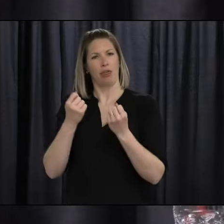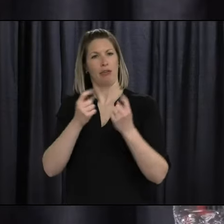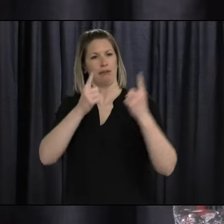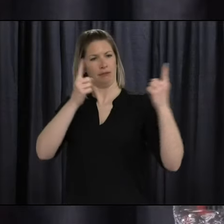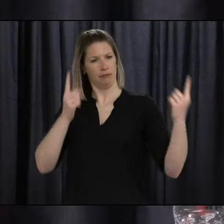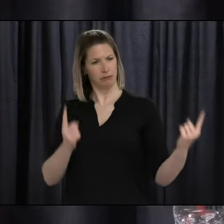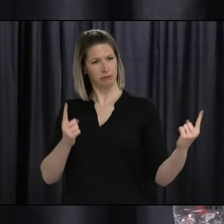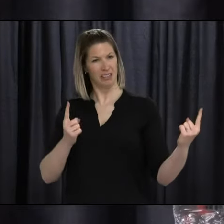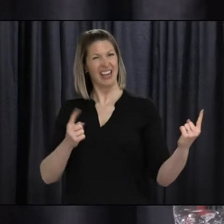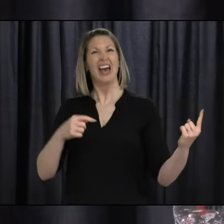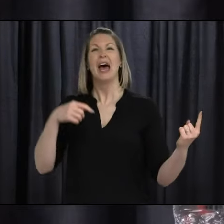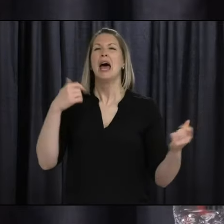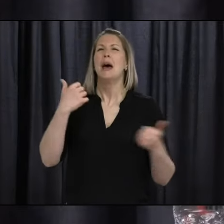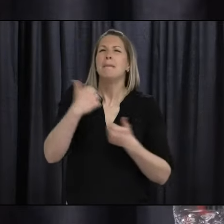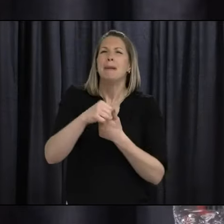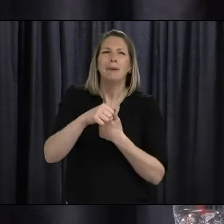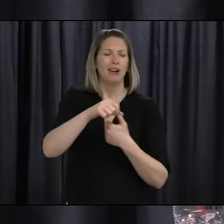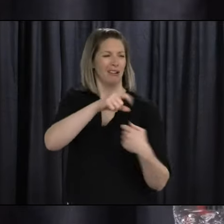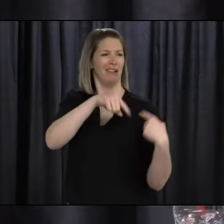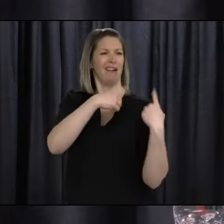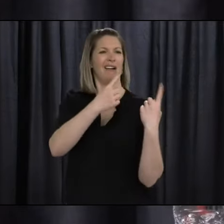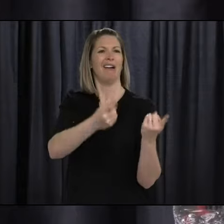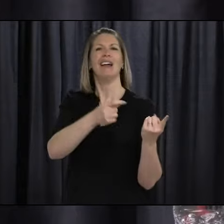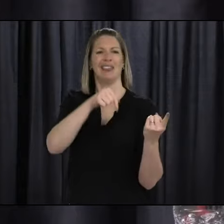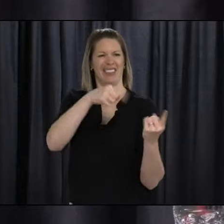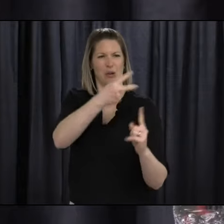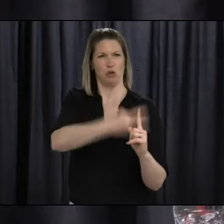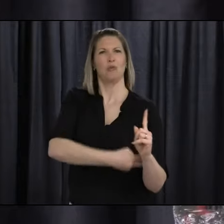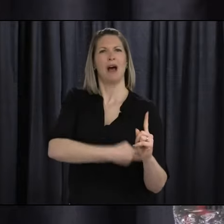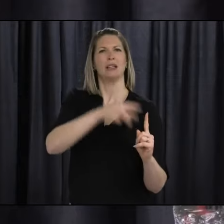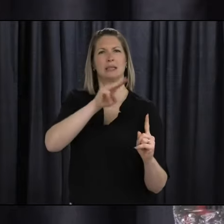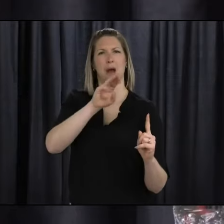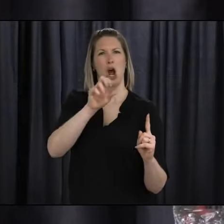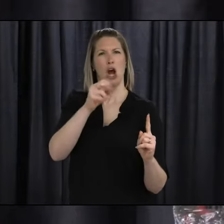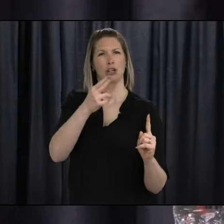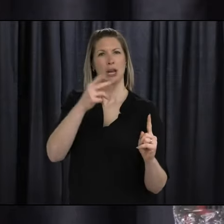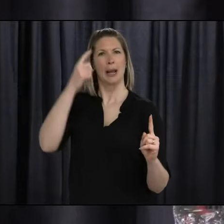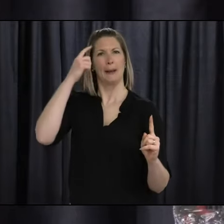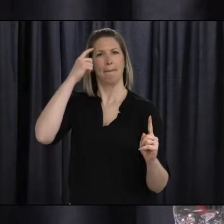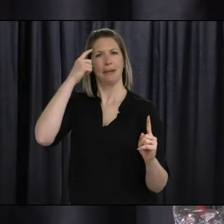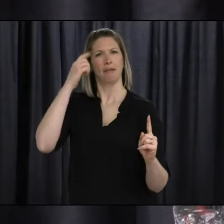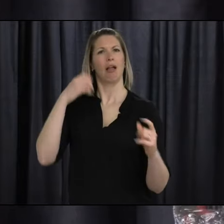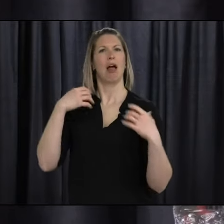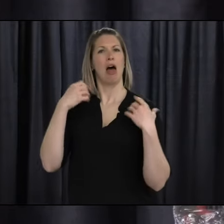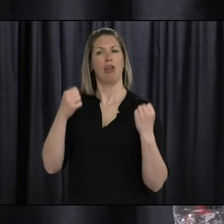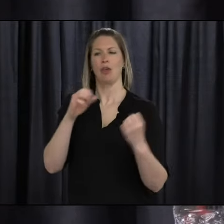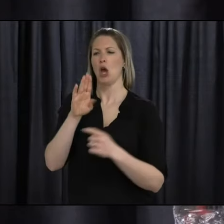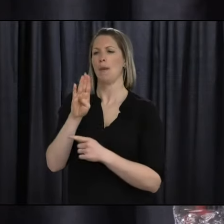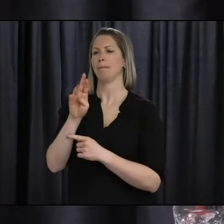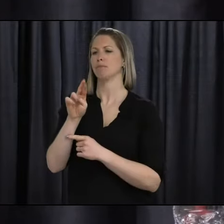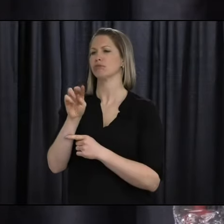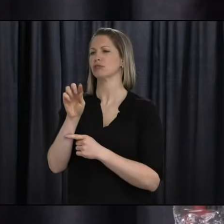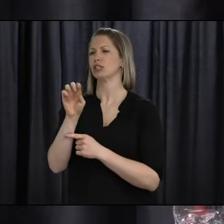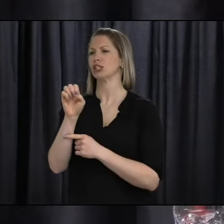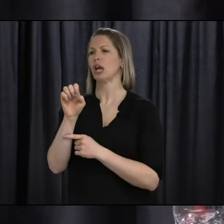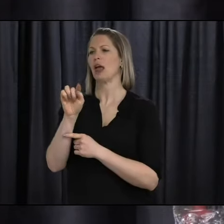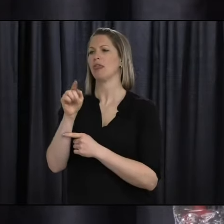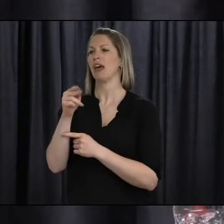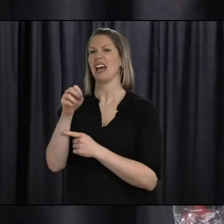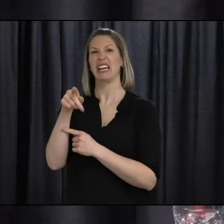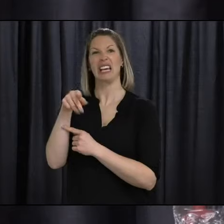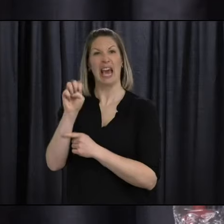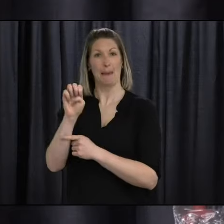in traffic between March of last year and March of this year. On there, as the